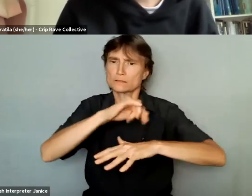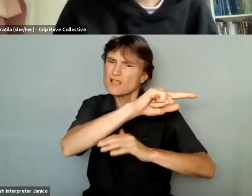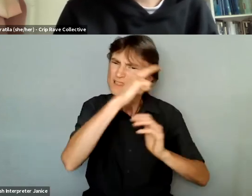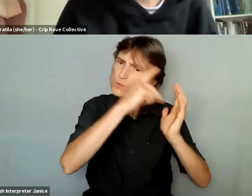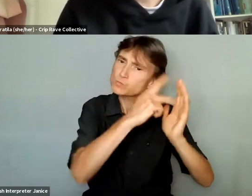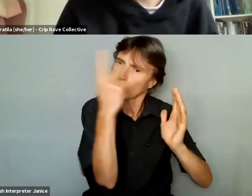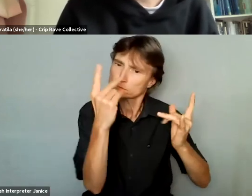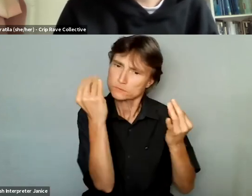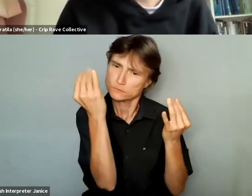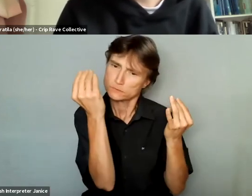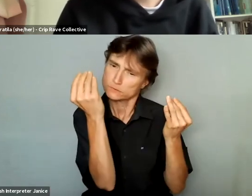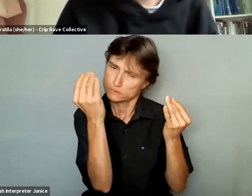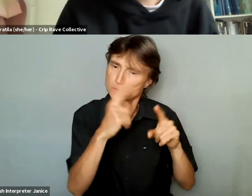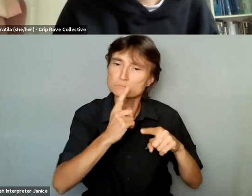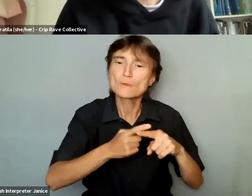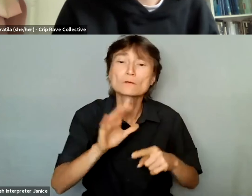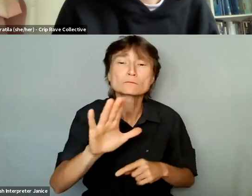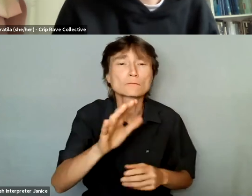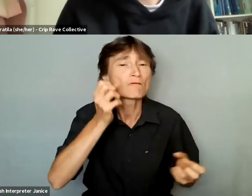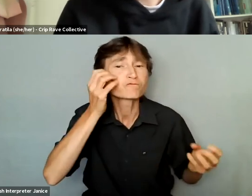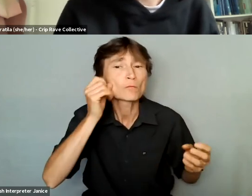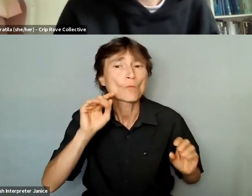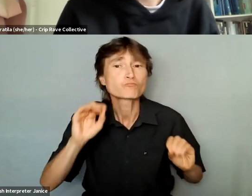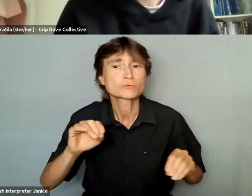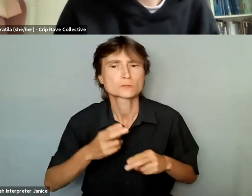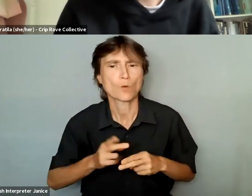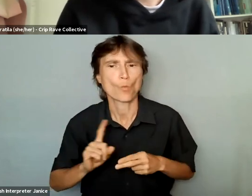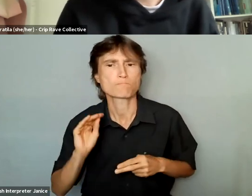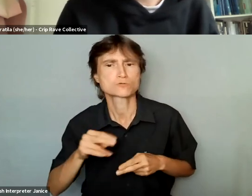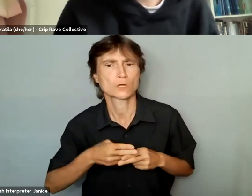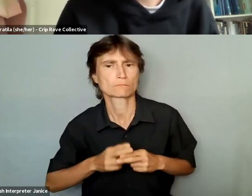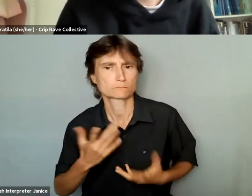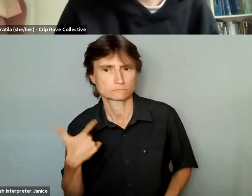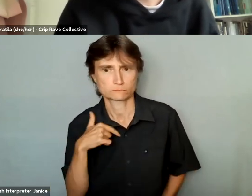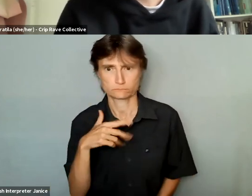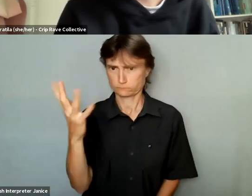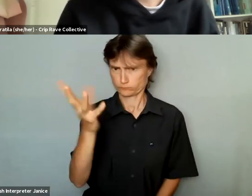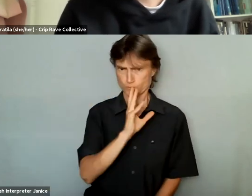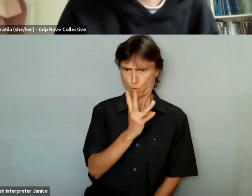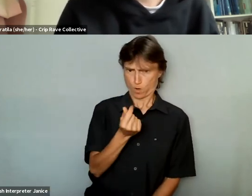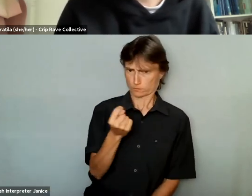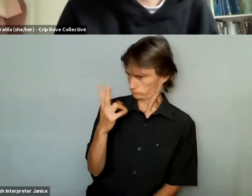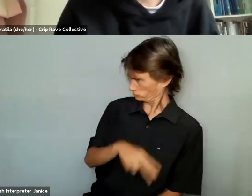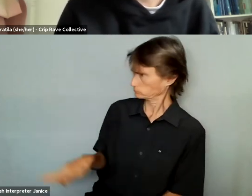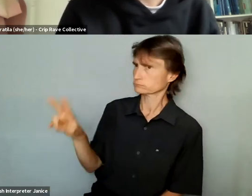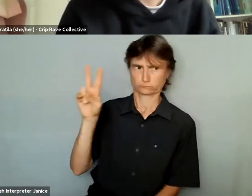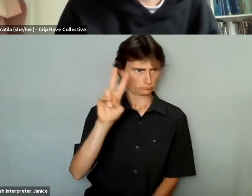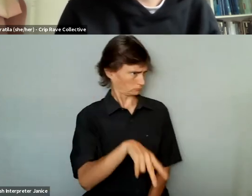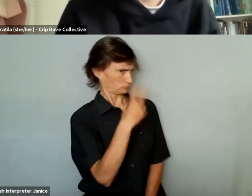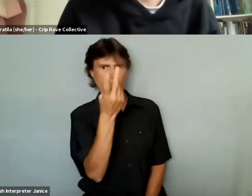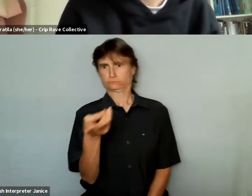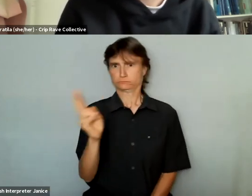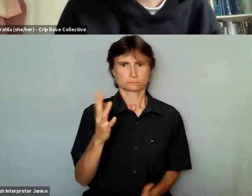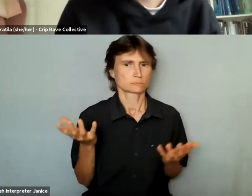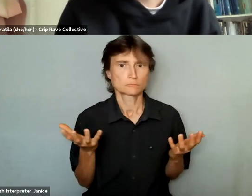know, wherever you would input information, like your name, you know, inviting people to share access needs,